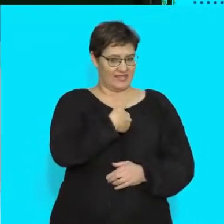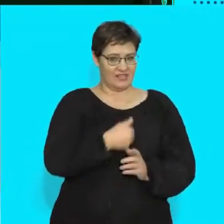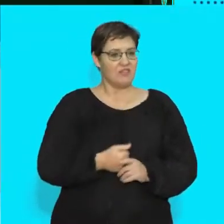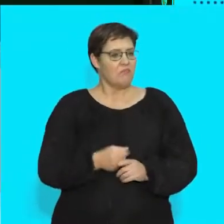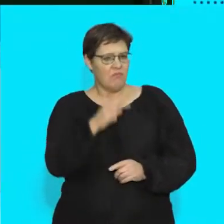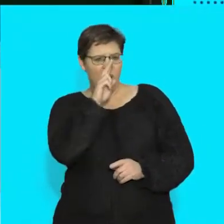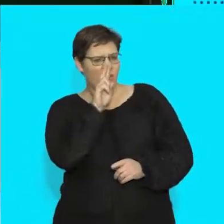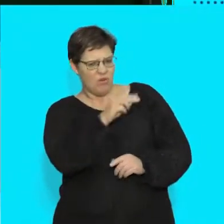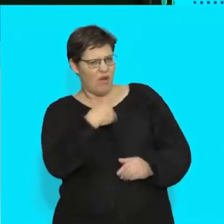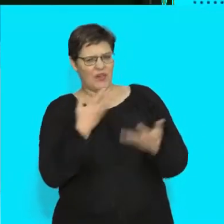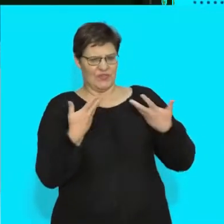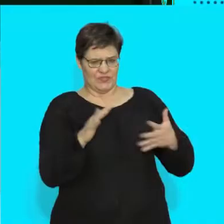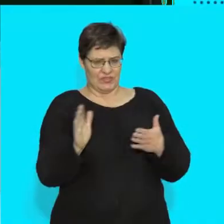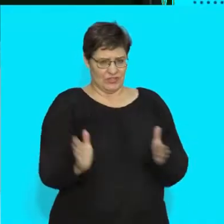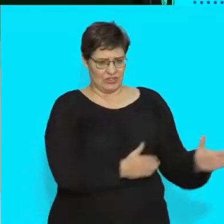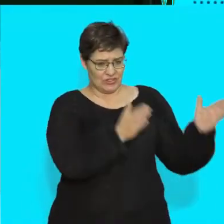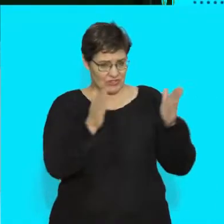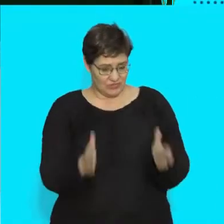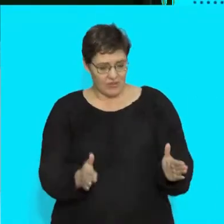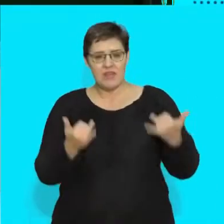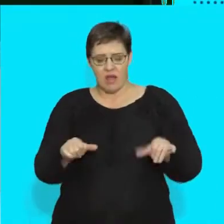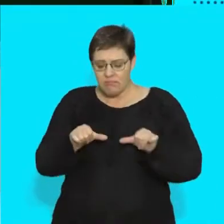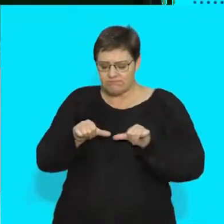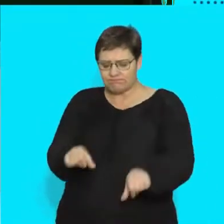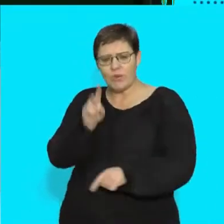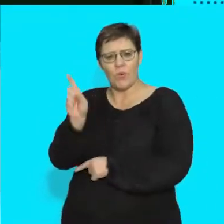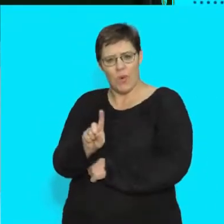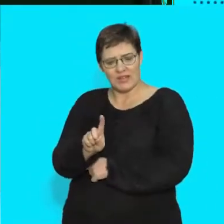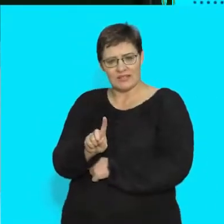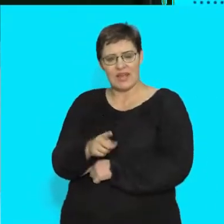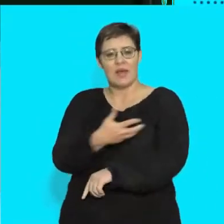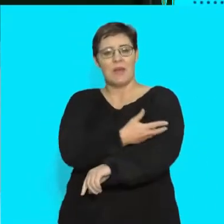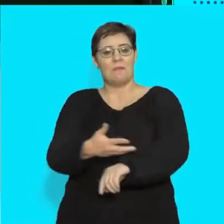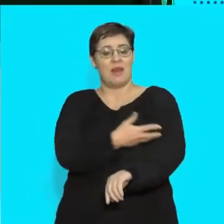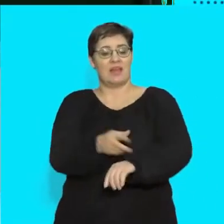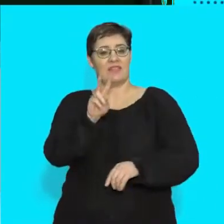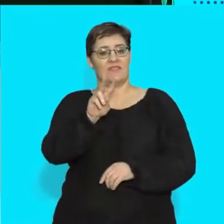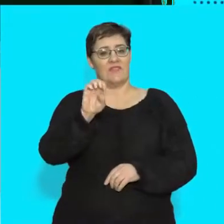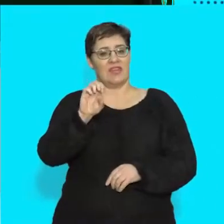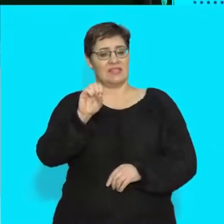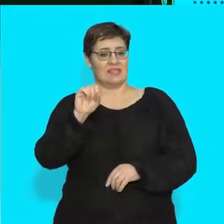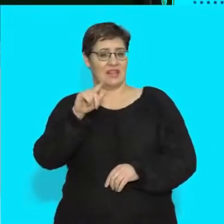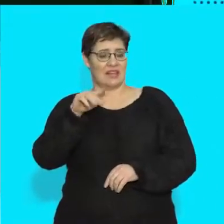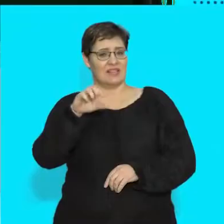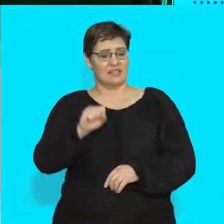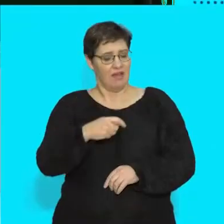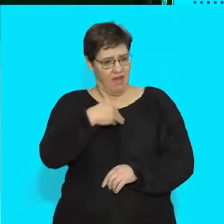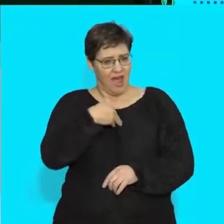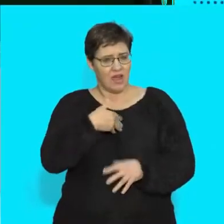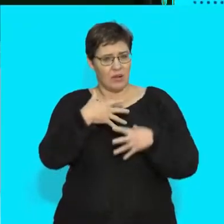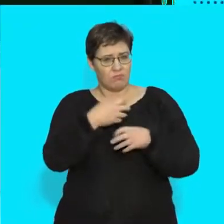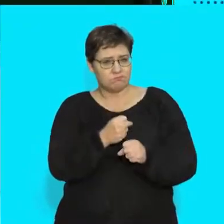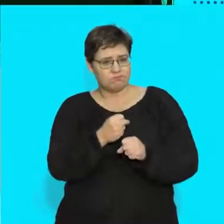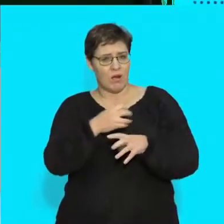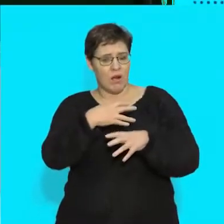we've actually looked at the heart. We're going to continue today with looking at the blood vessels, right? How the heart has